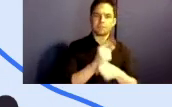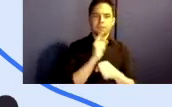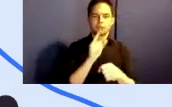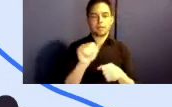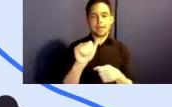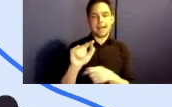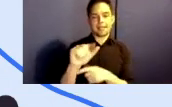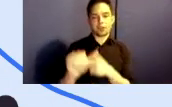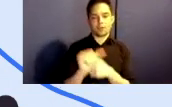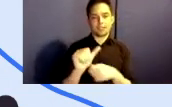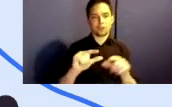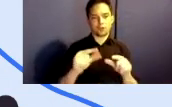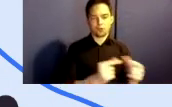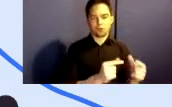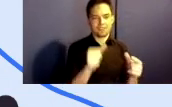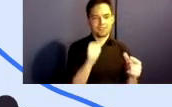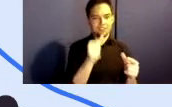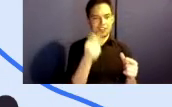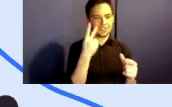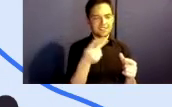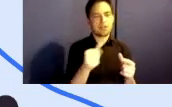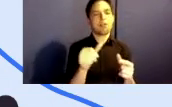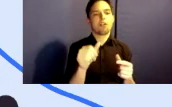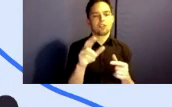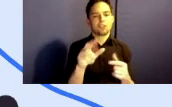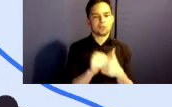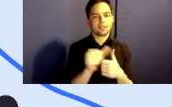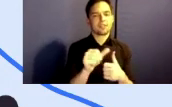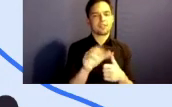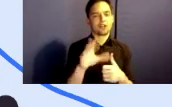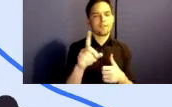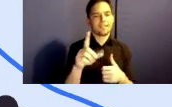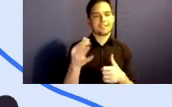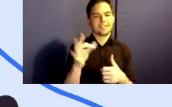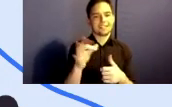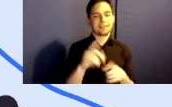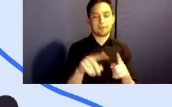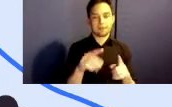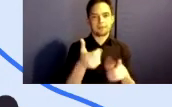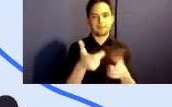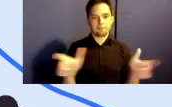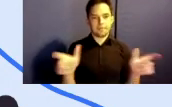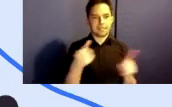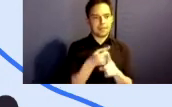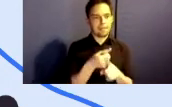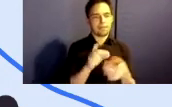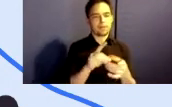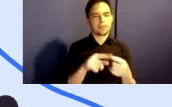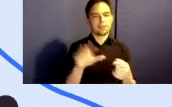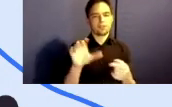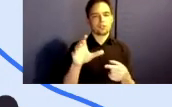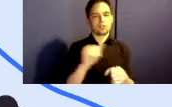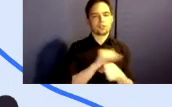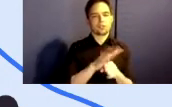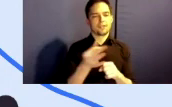groups that aren't seen just at risk of COVID-19, but at risk of the wider impacts of COVID-19. And I think that second part